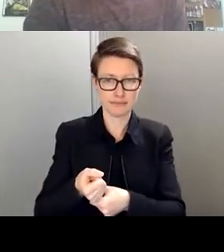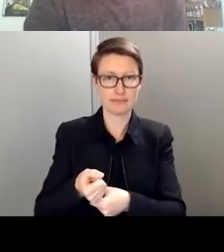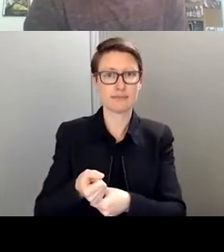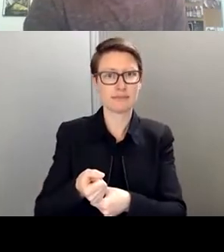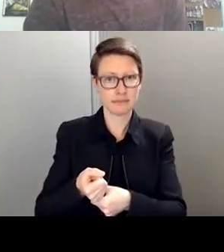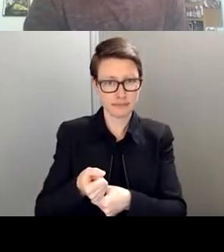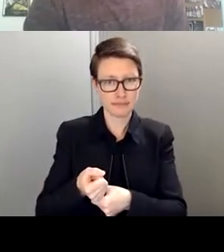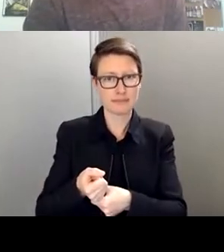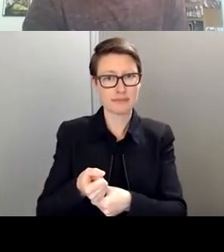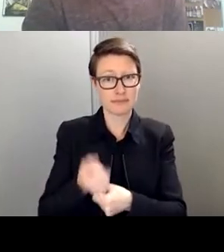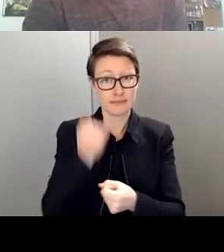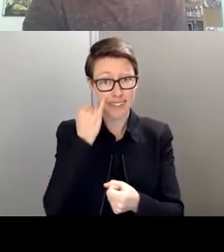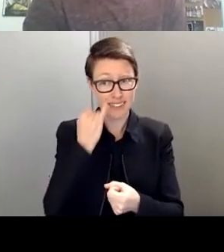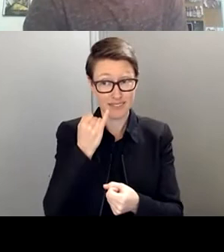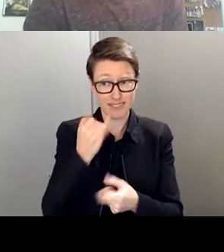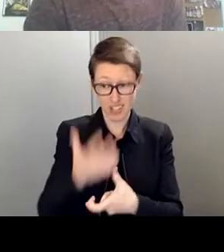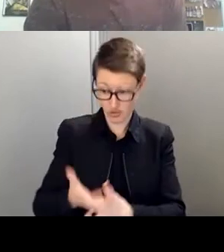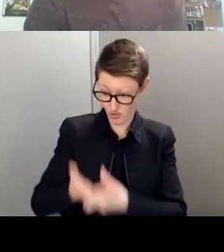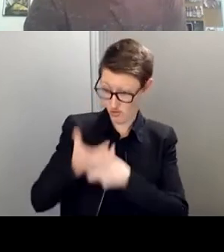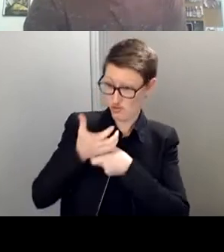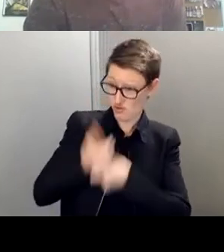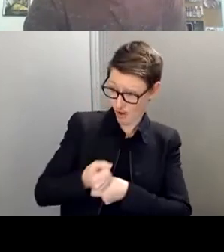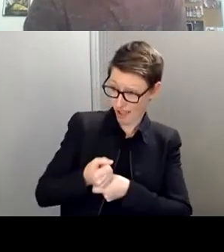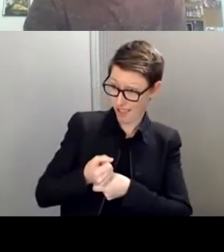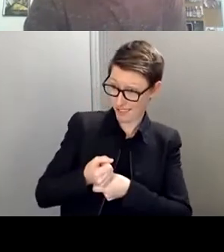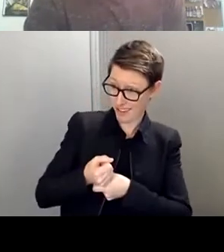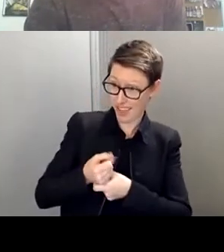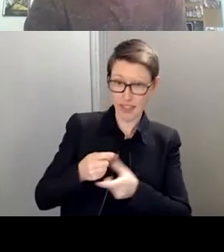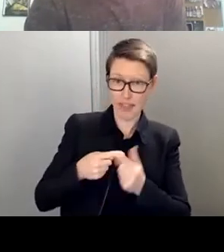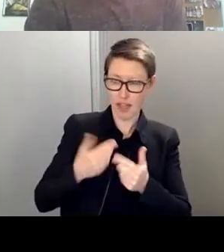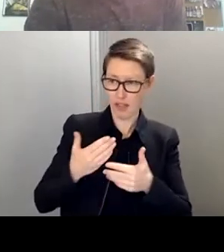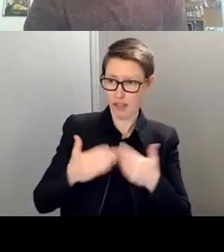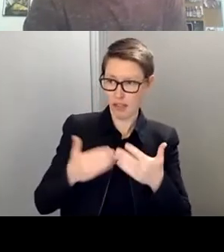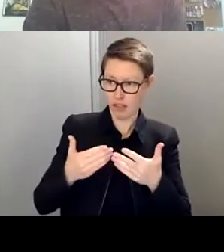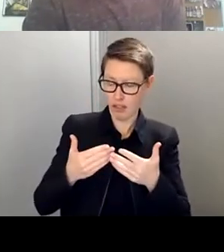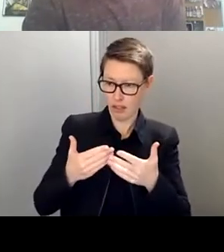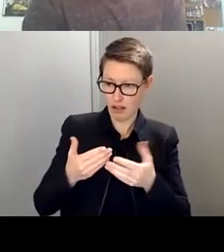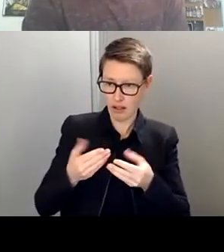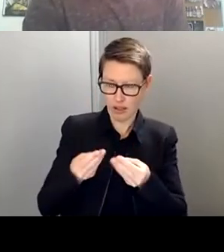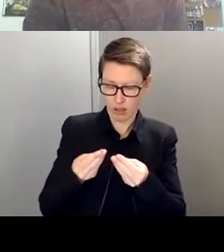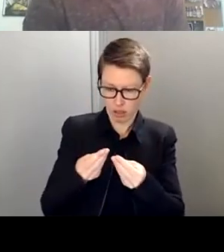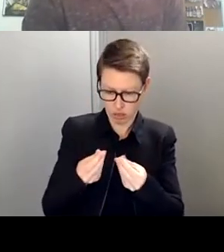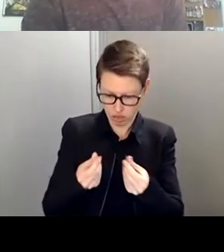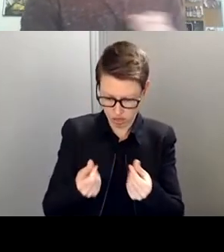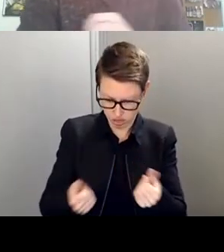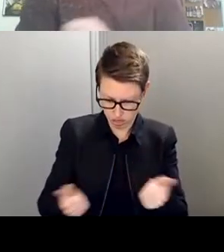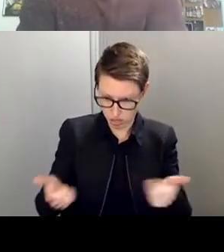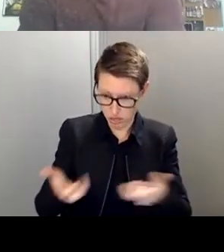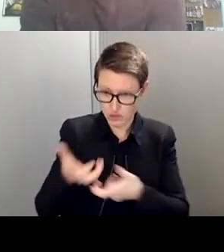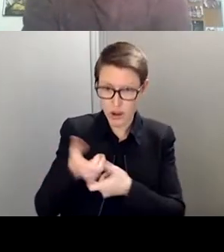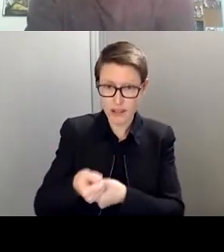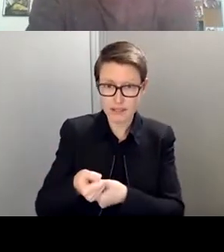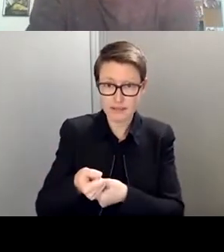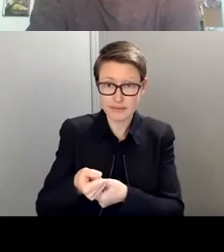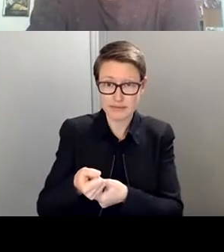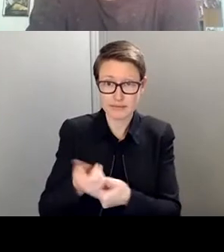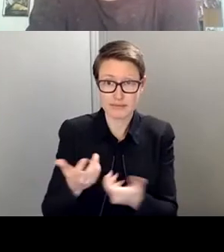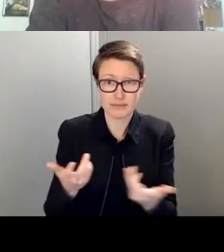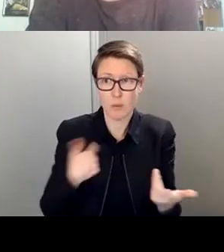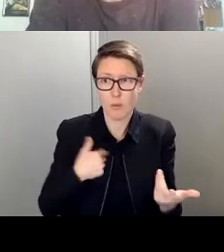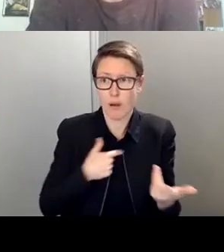if we don't maintain that trust, we're hosed. You know, for me, it's just thinking